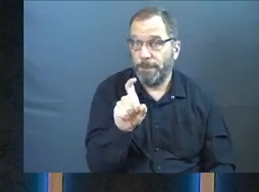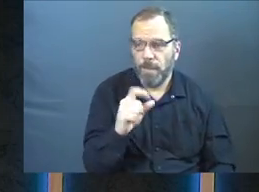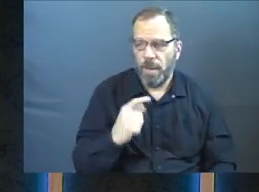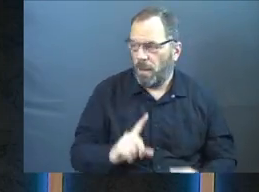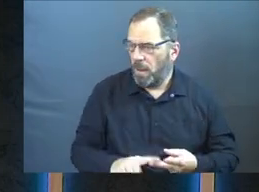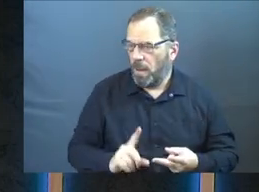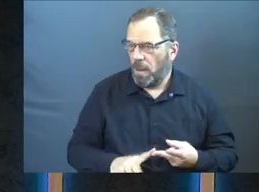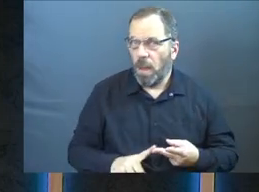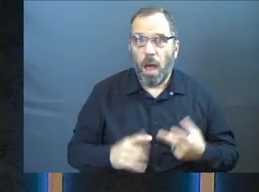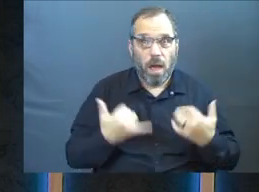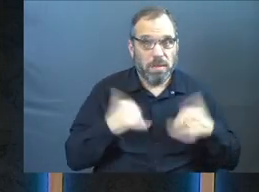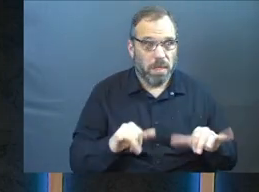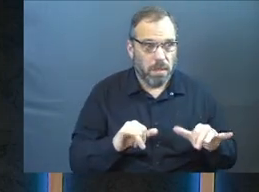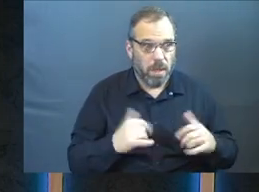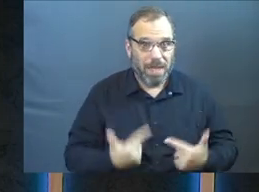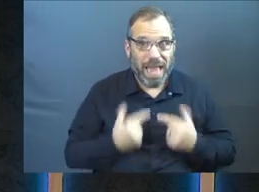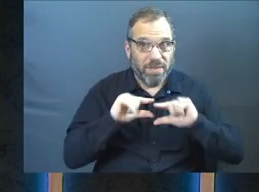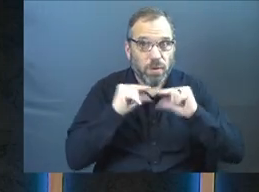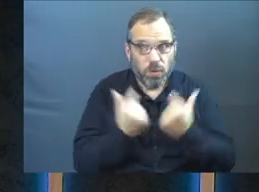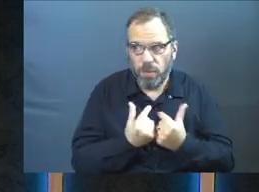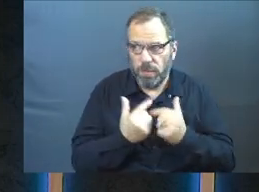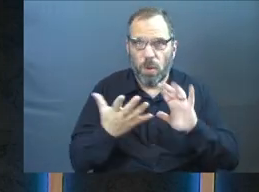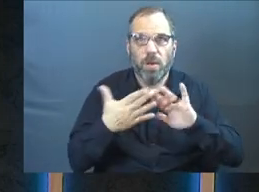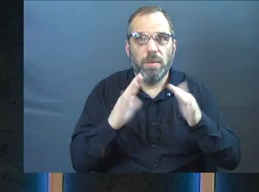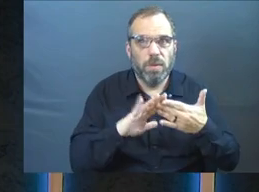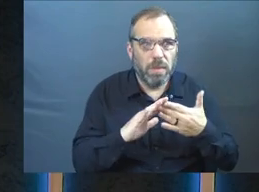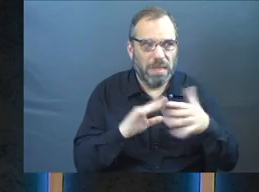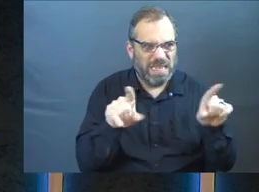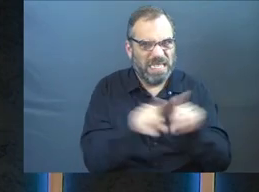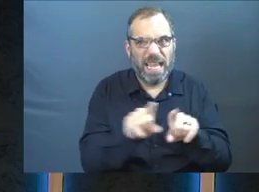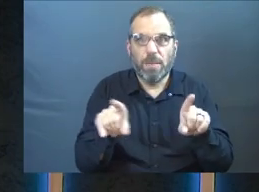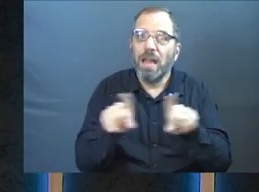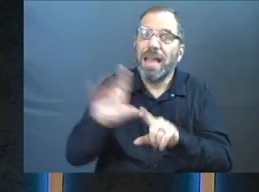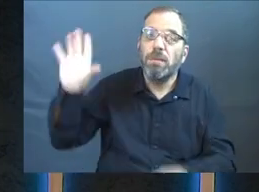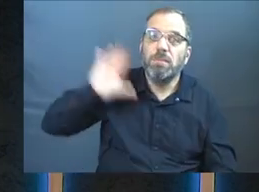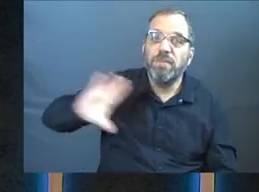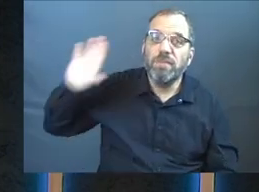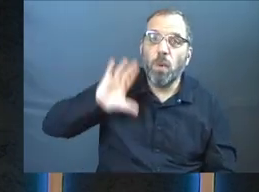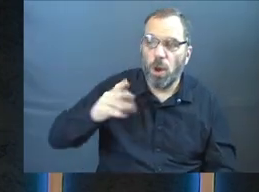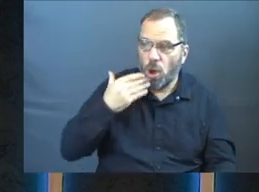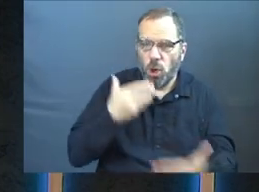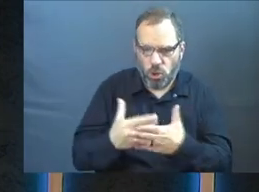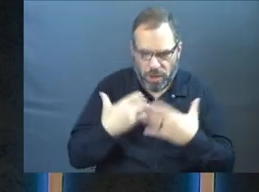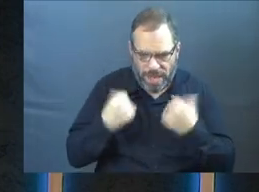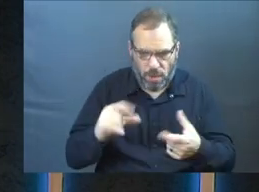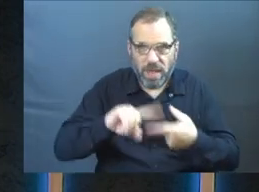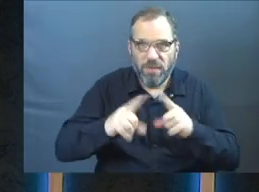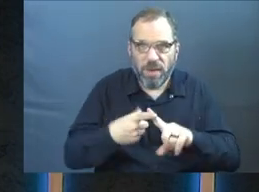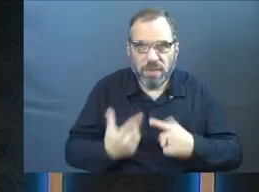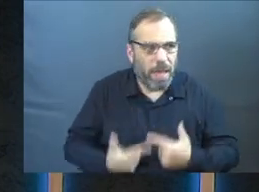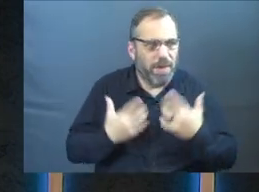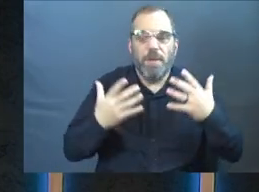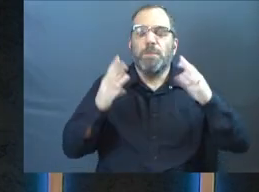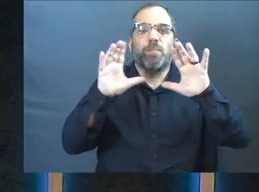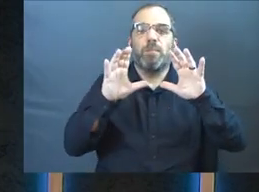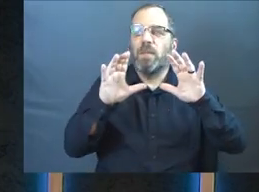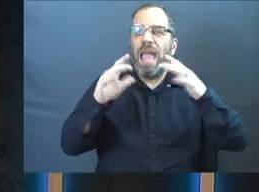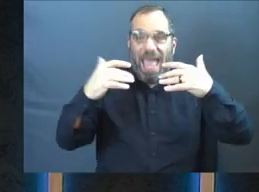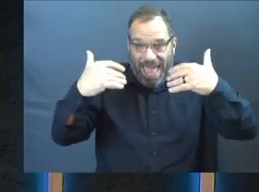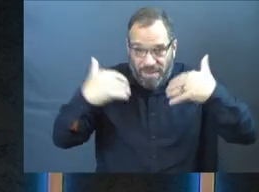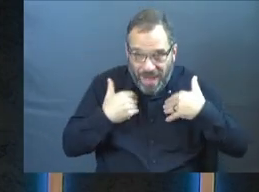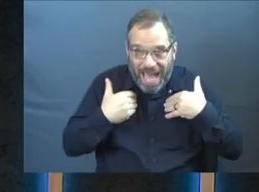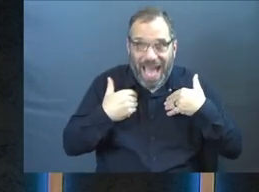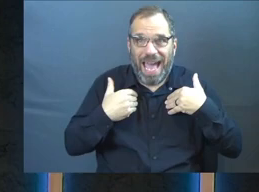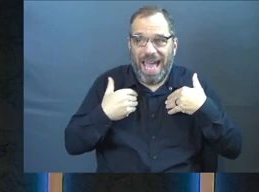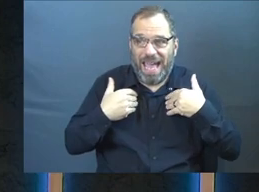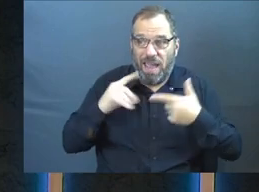Are we still in like a life group or community the same way? Really good, healthy friends in my life. Have I had